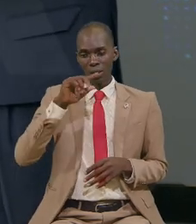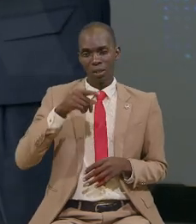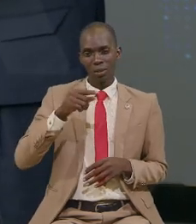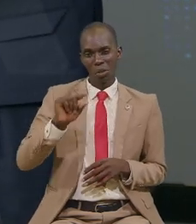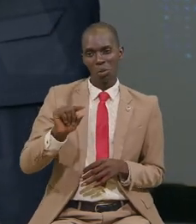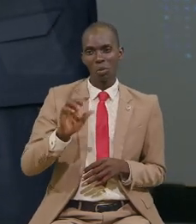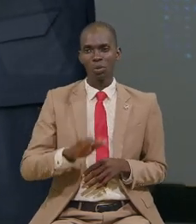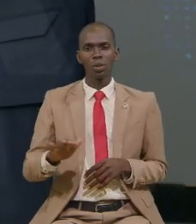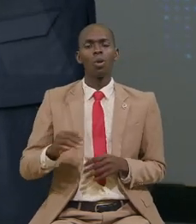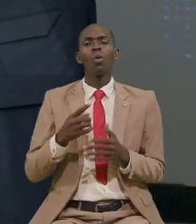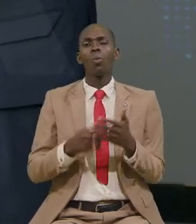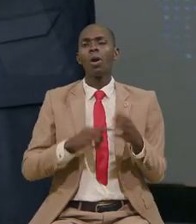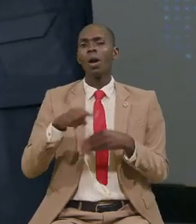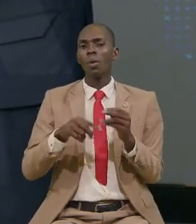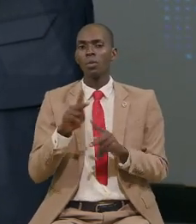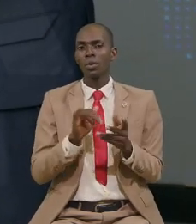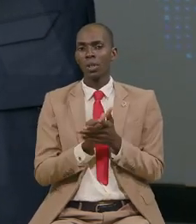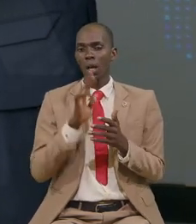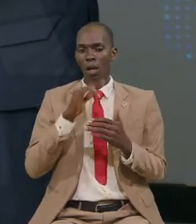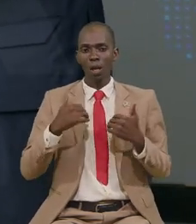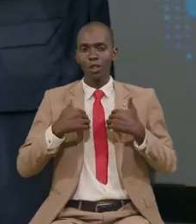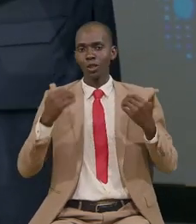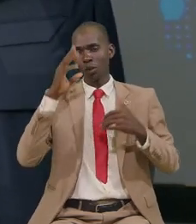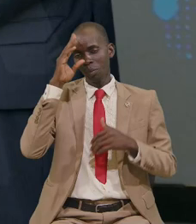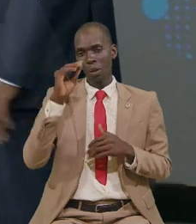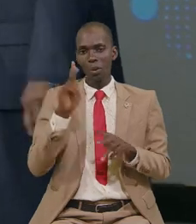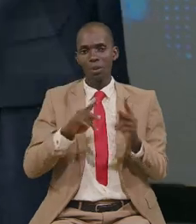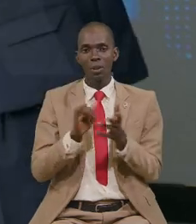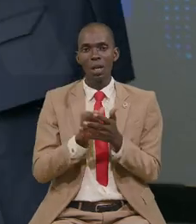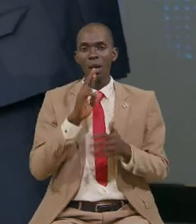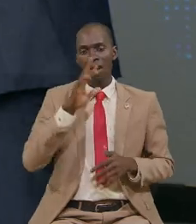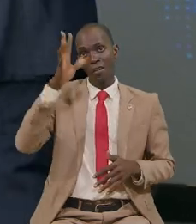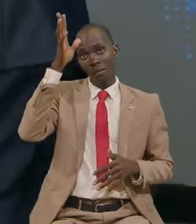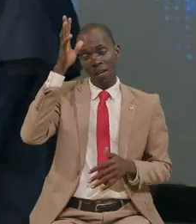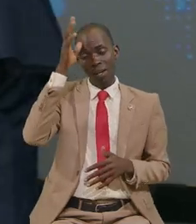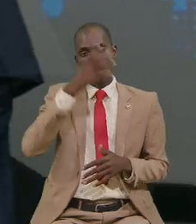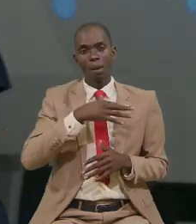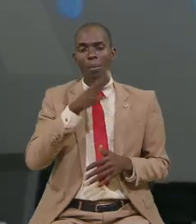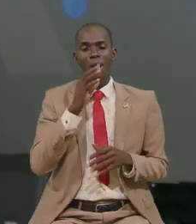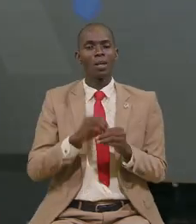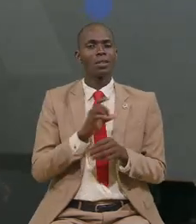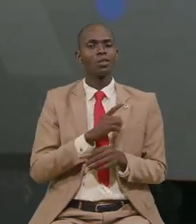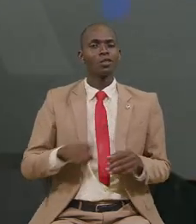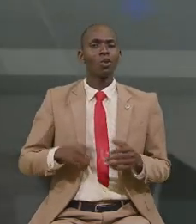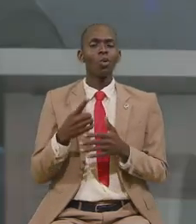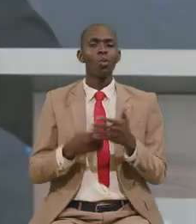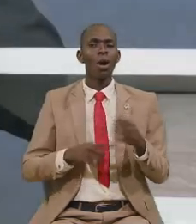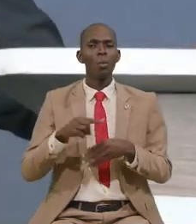how about those who are young men? How about those who are fathers and mothers in the Lord? How about those who have